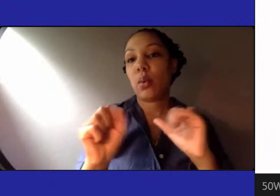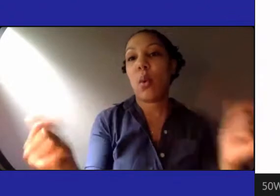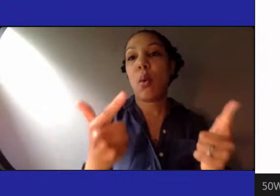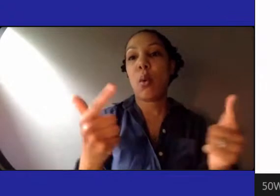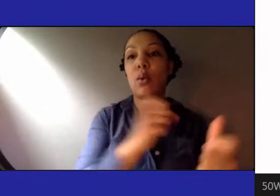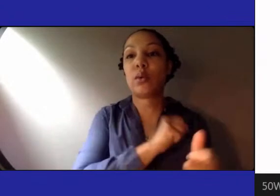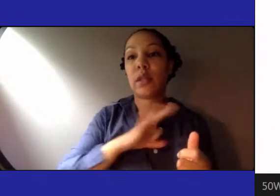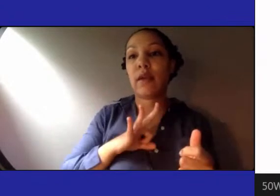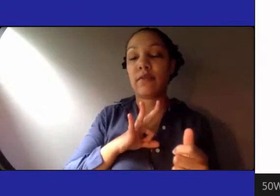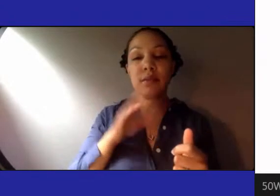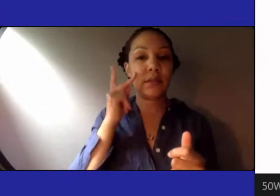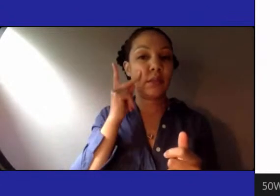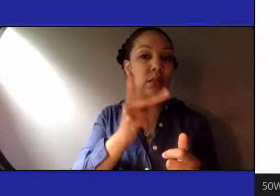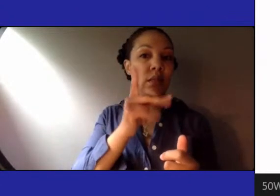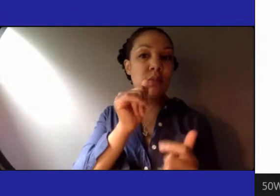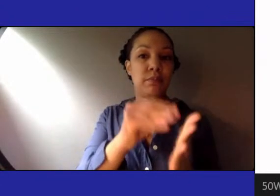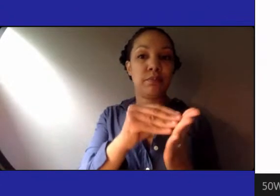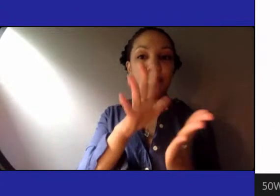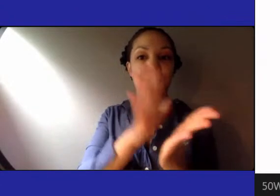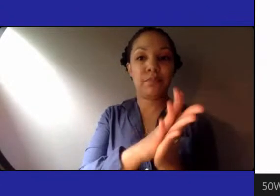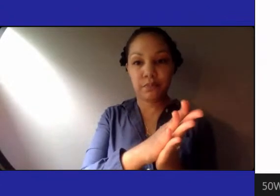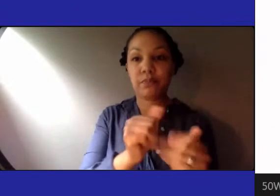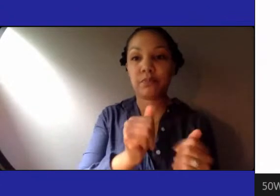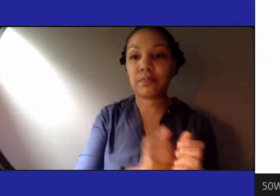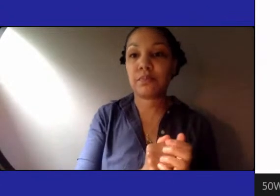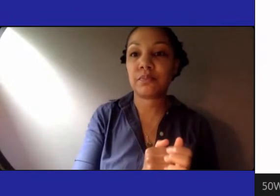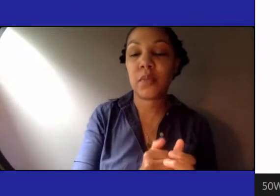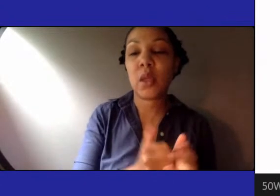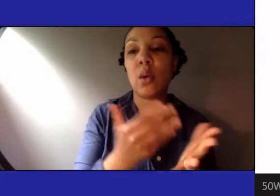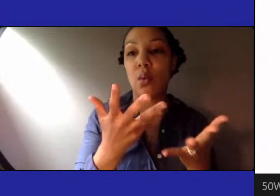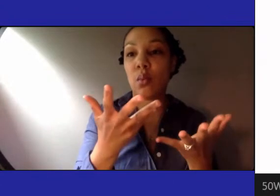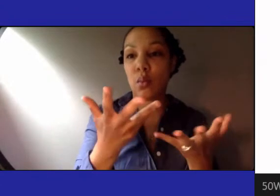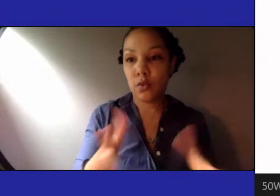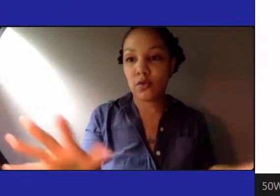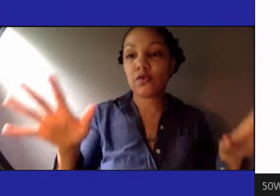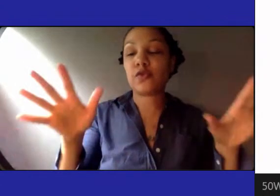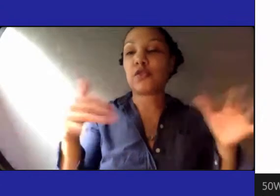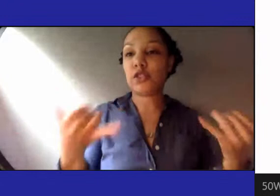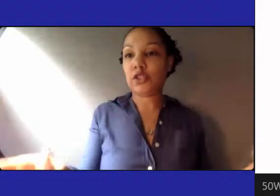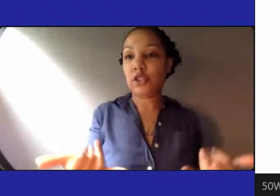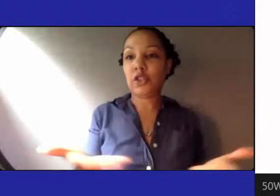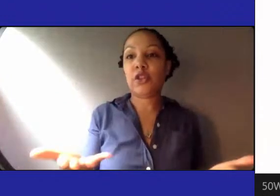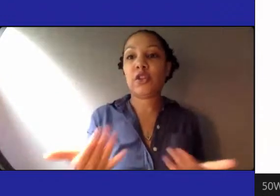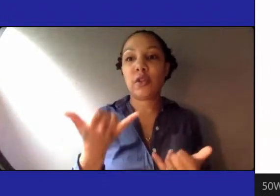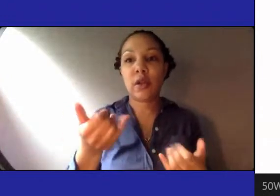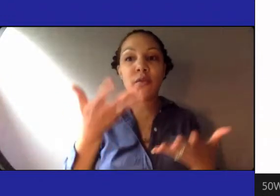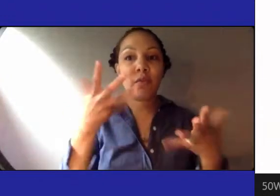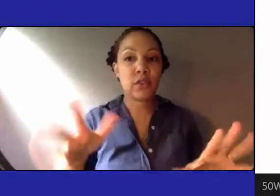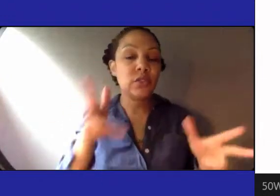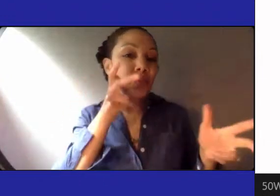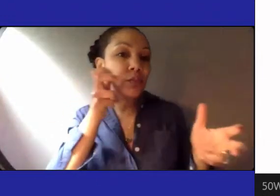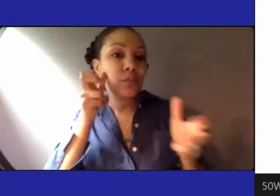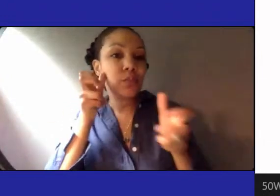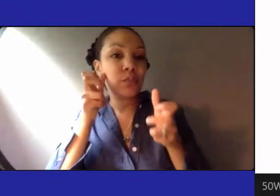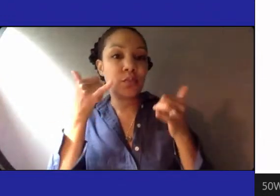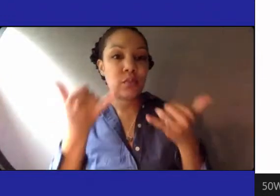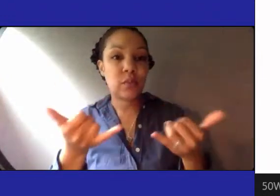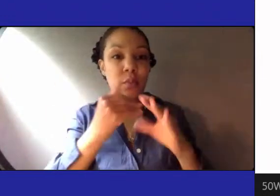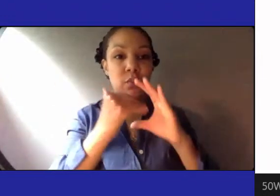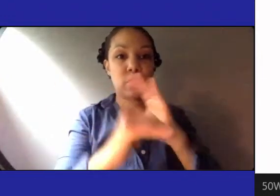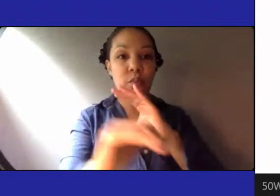wait until it was heard here, but now we'll send it out to all staff. Yes, good. And I want to thank the board for their